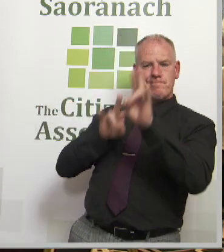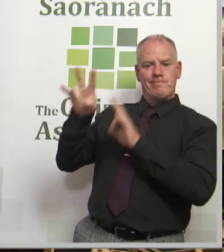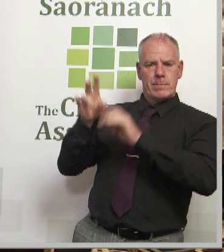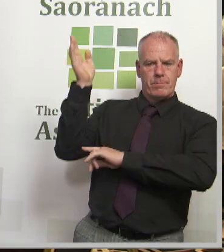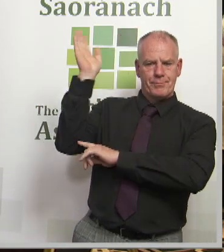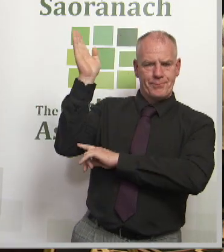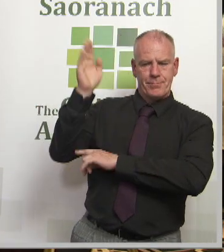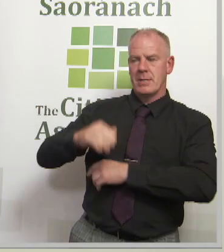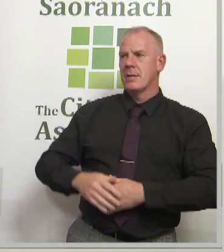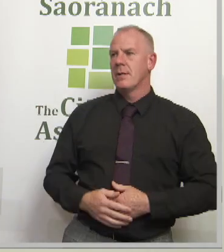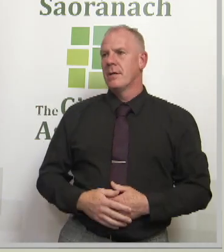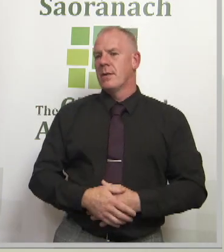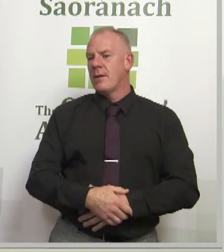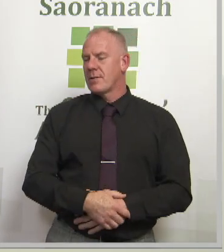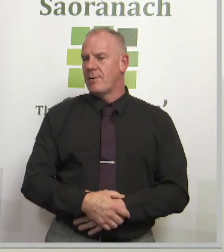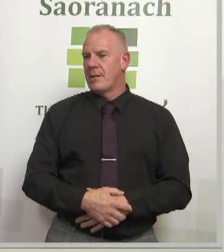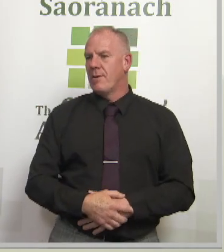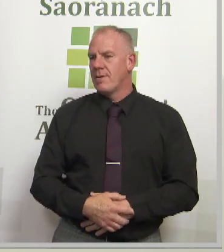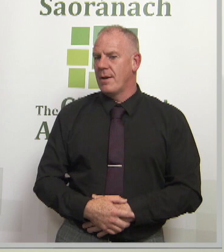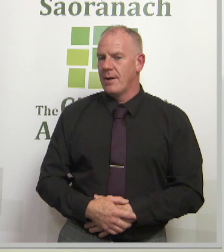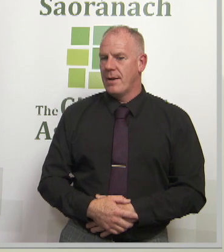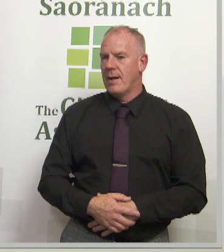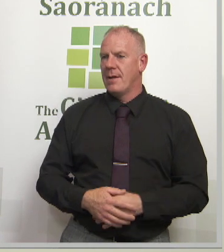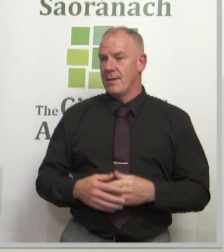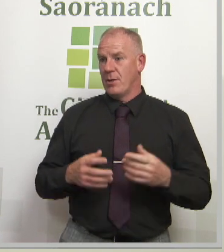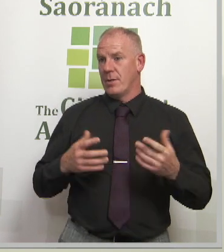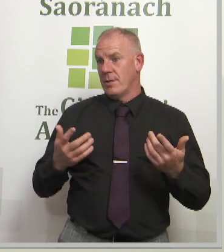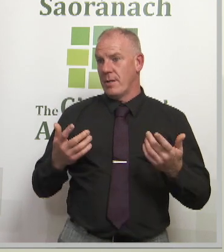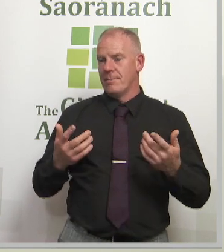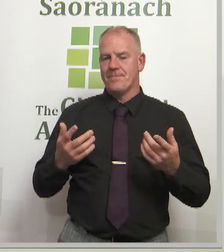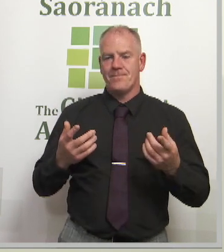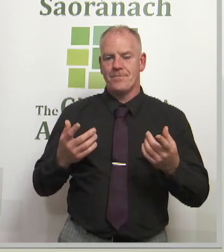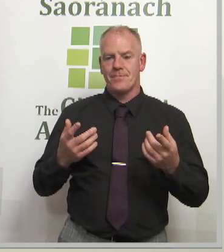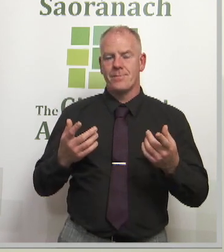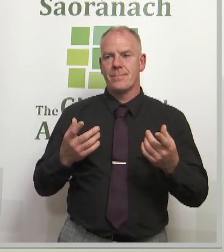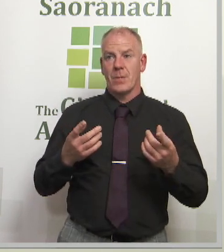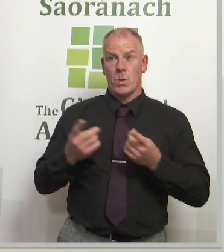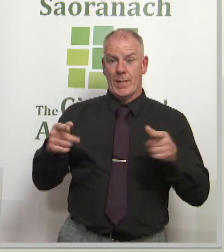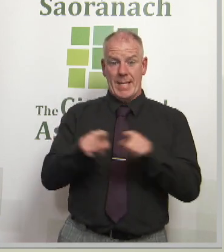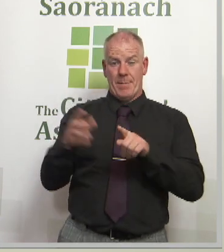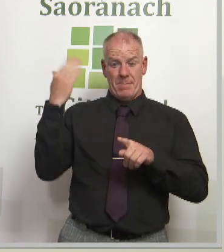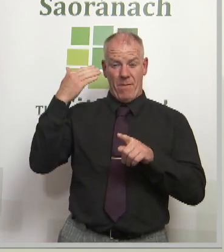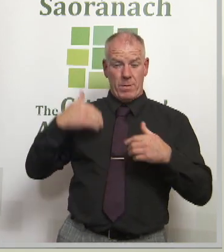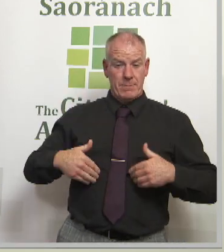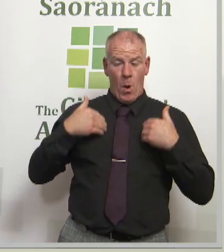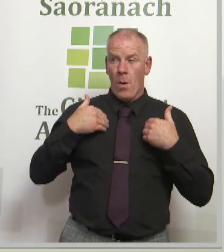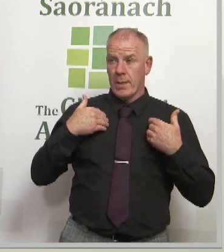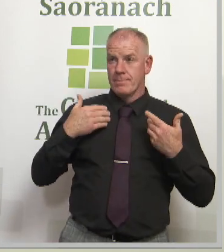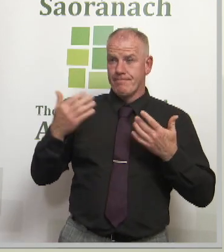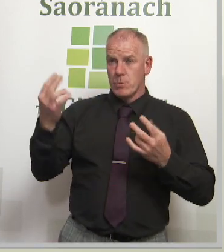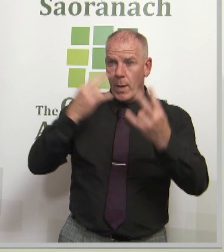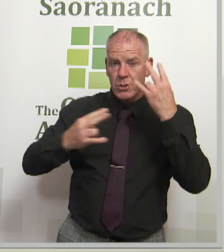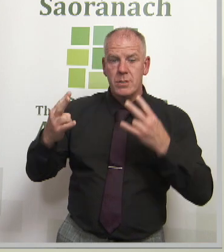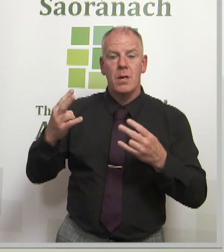we can take some questions from the floor, and we'll do the same. We'll have our roving mics. So to start